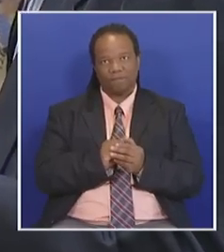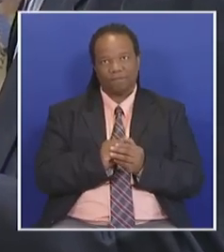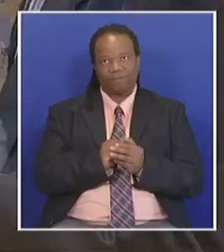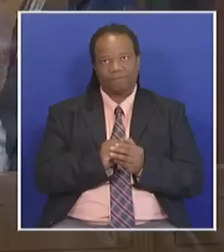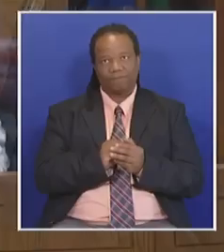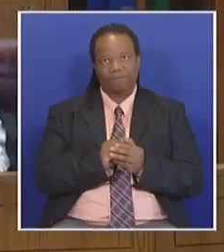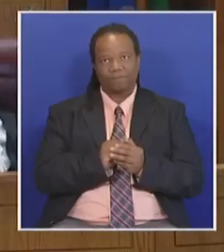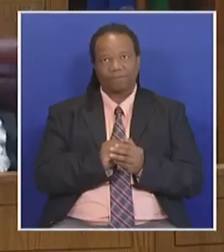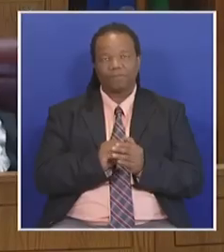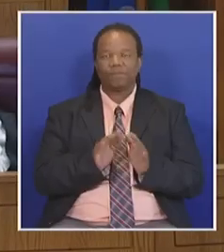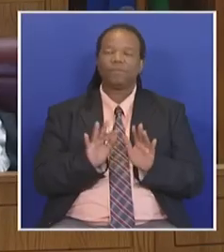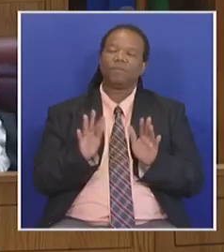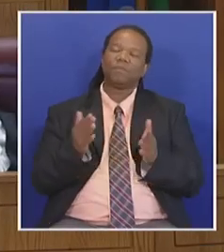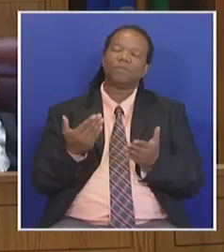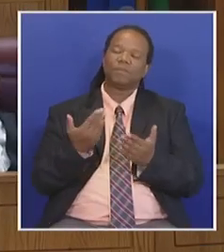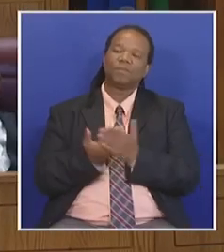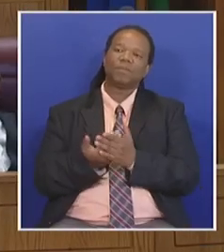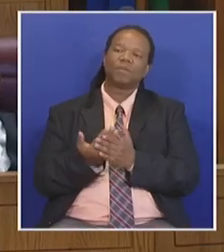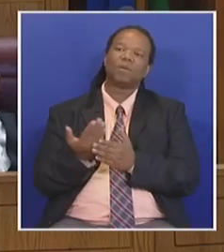Please deliver